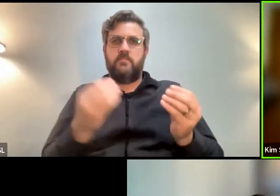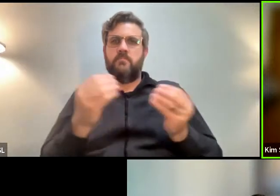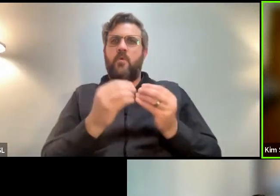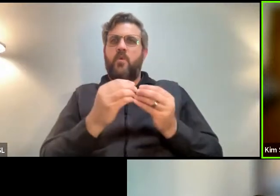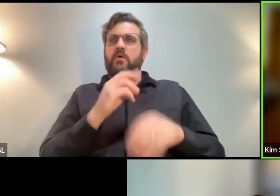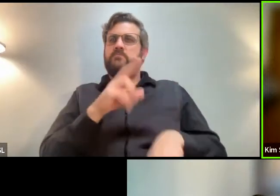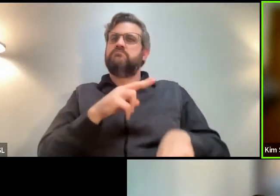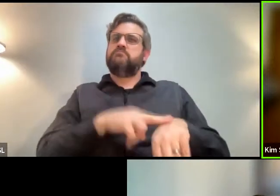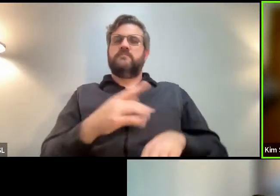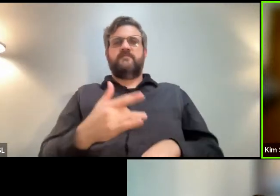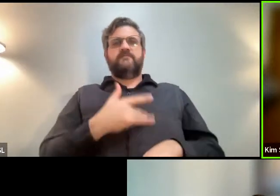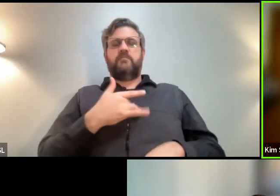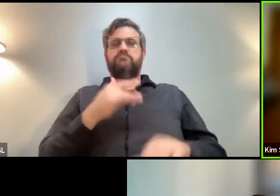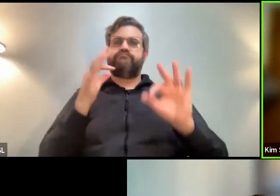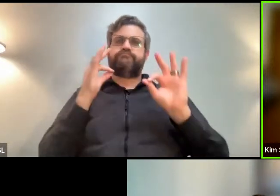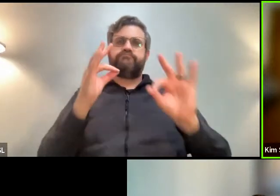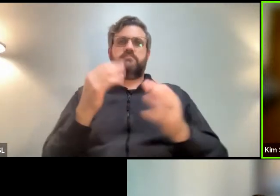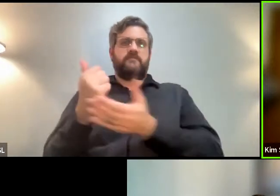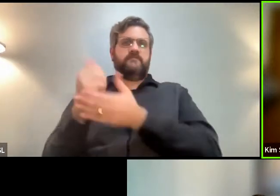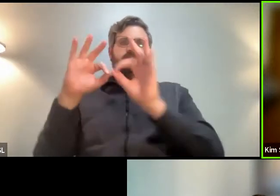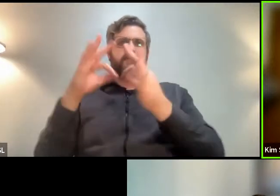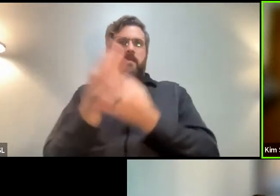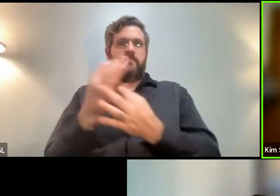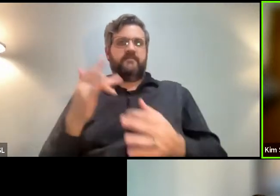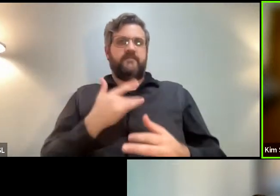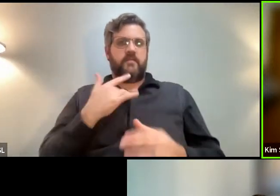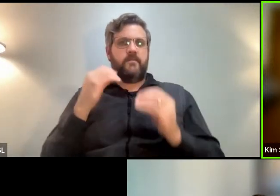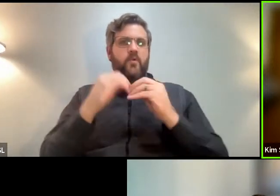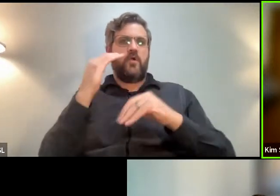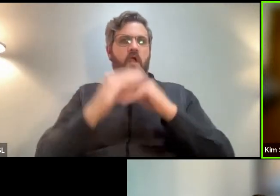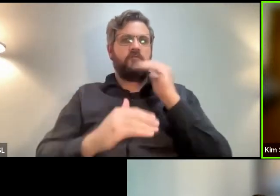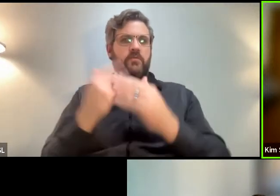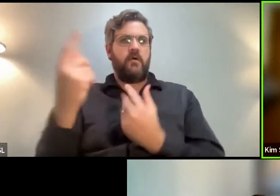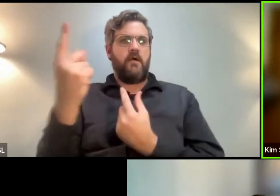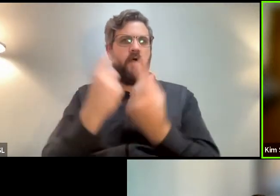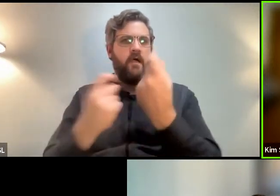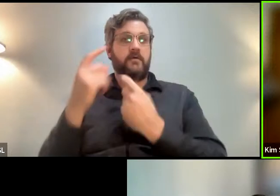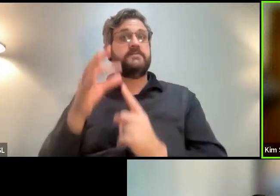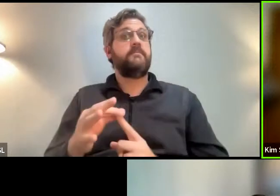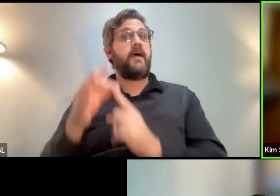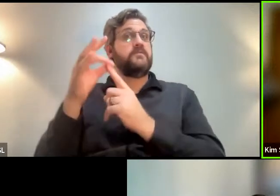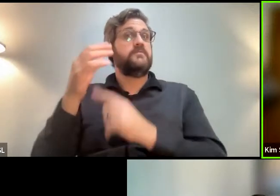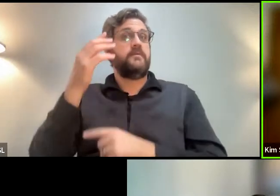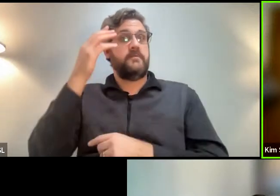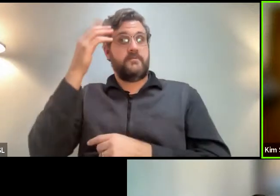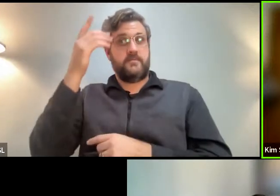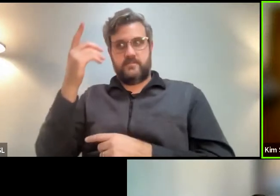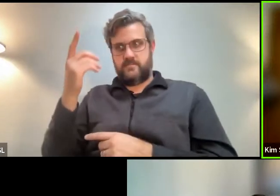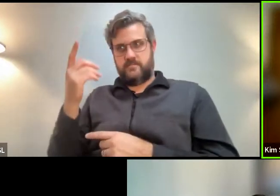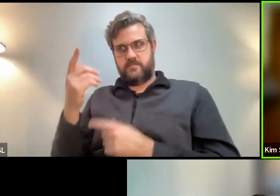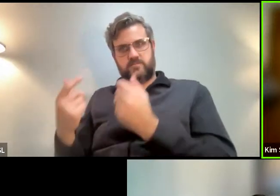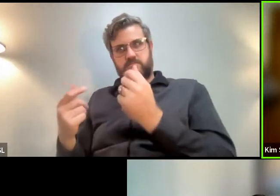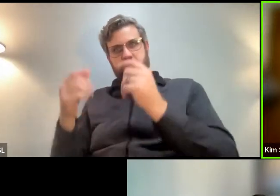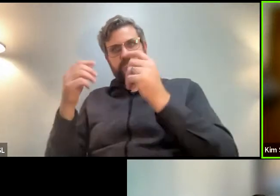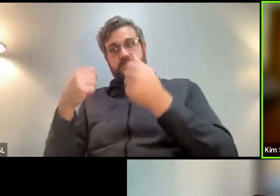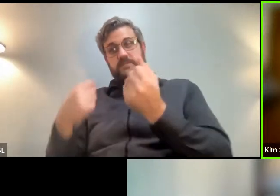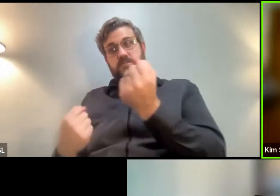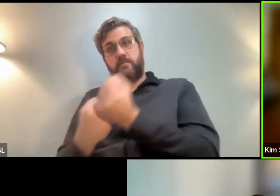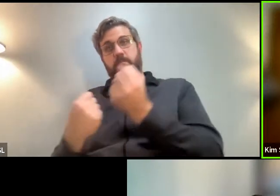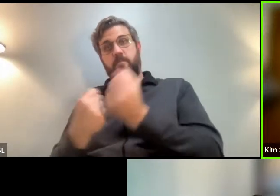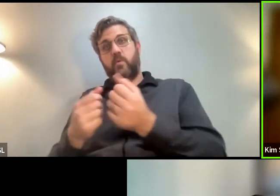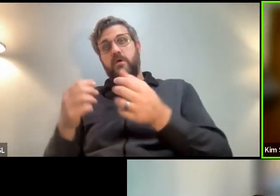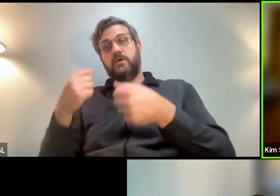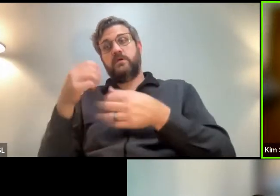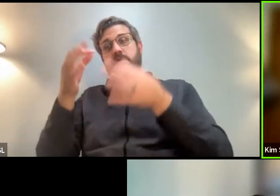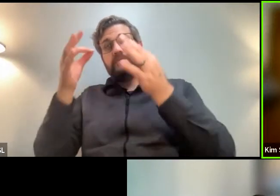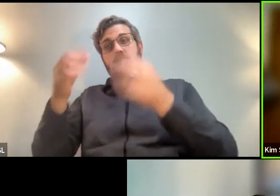natural for families to ask about this, and especially bring in that supported decision-making for families and youth